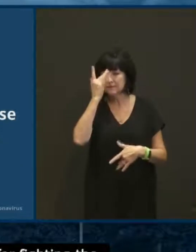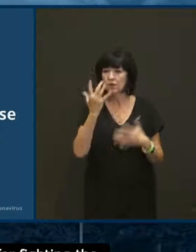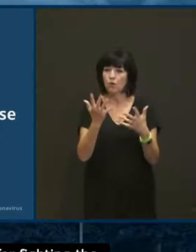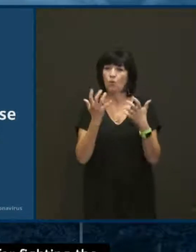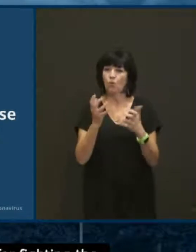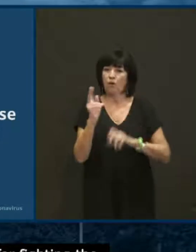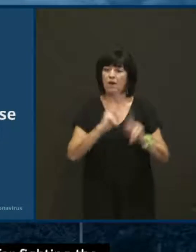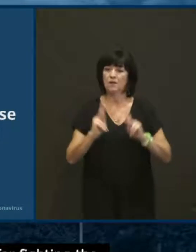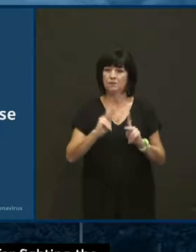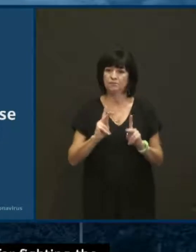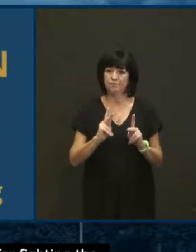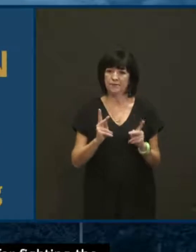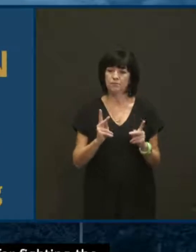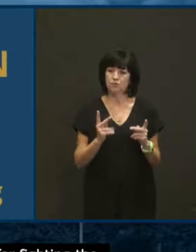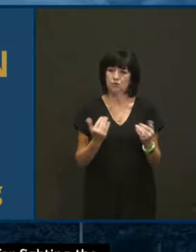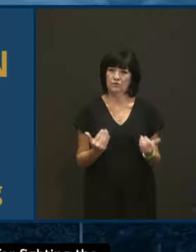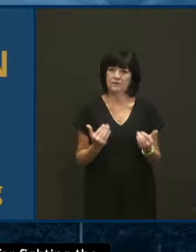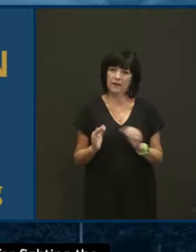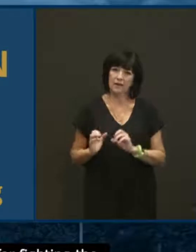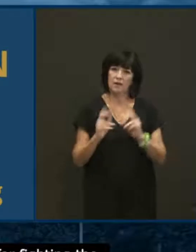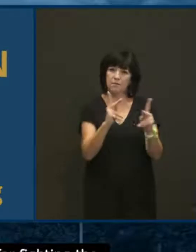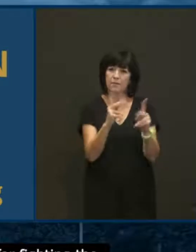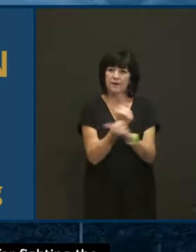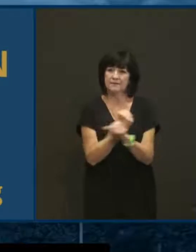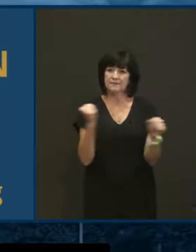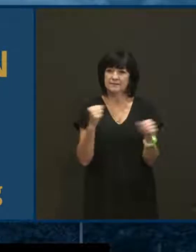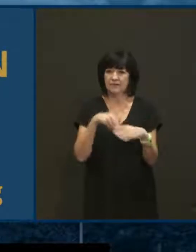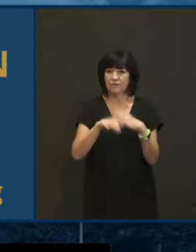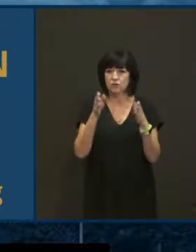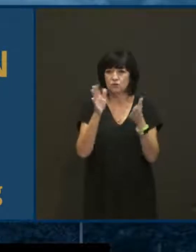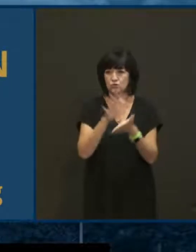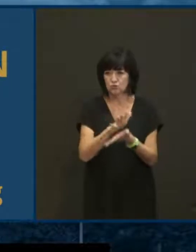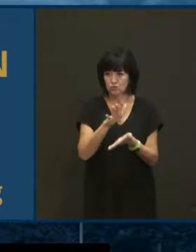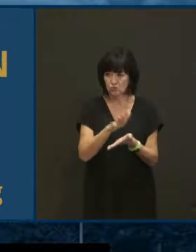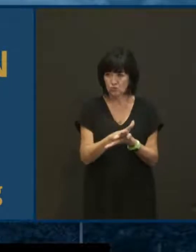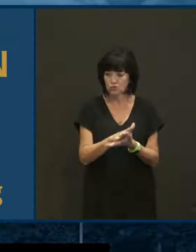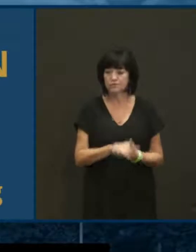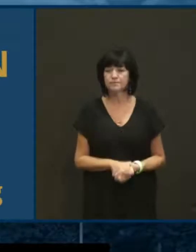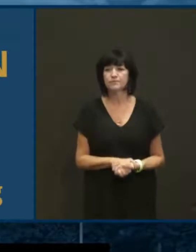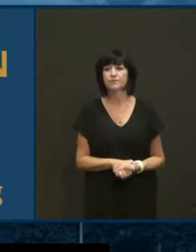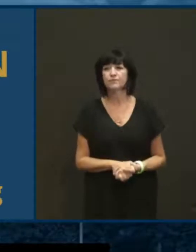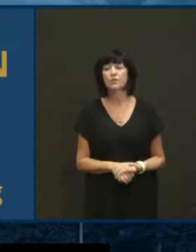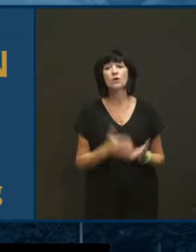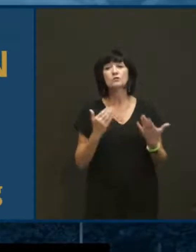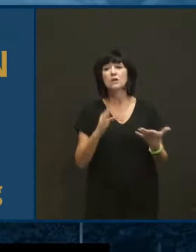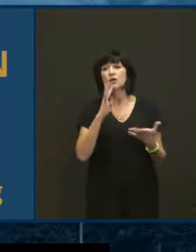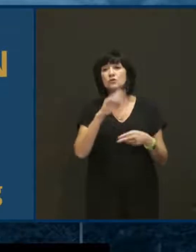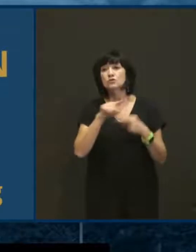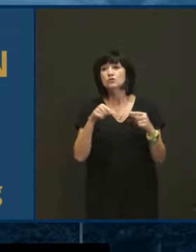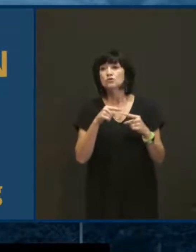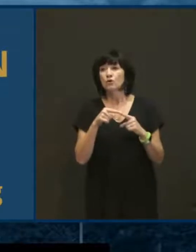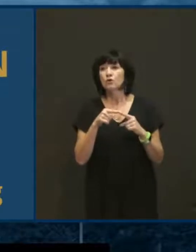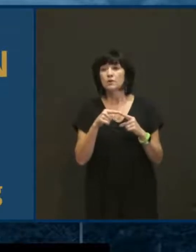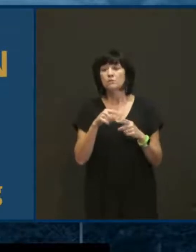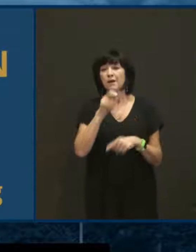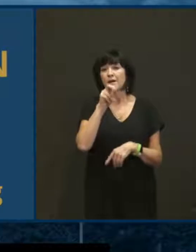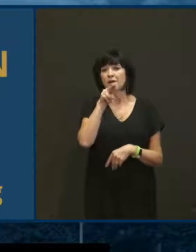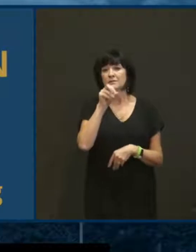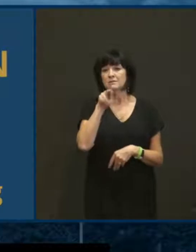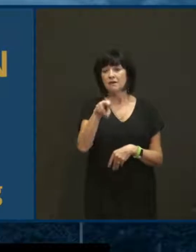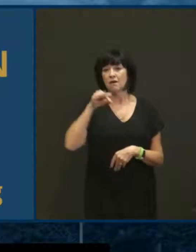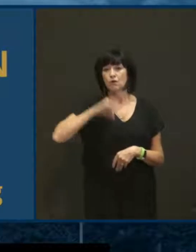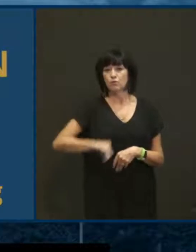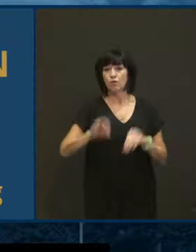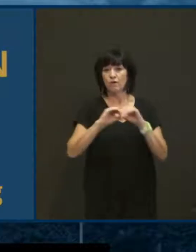school. Just to remind those of you who are associated with nonprofit organizations that we have a $25 million relief